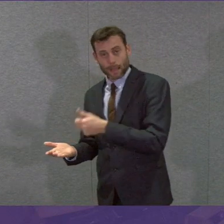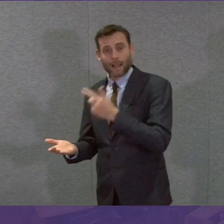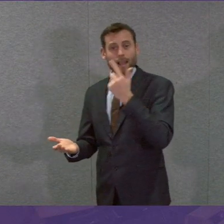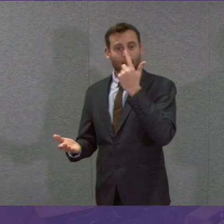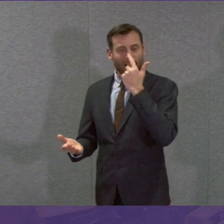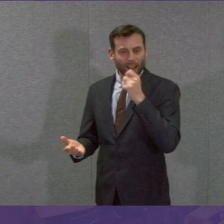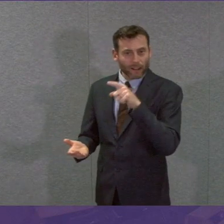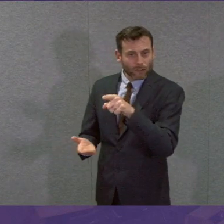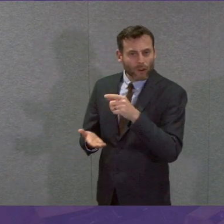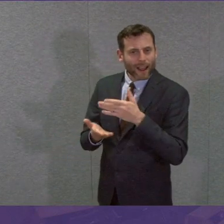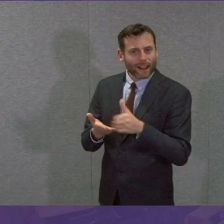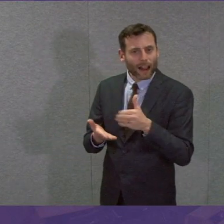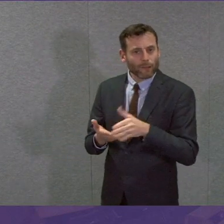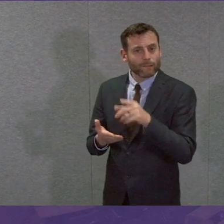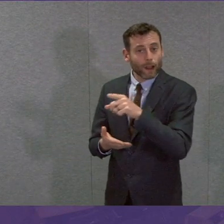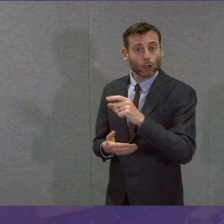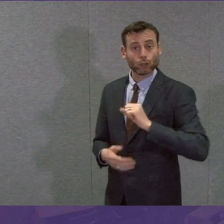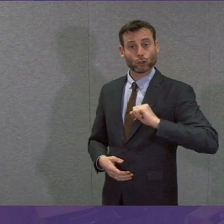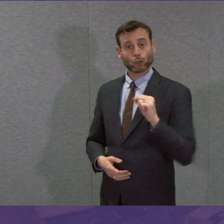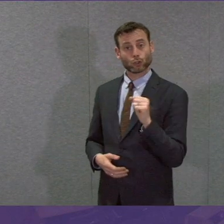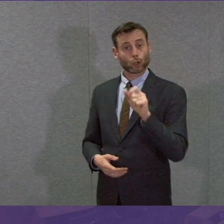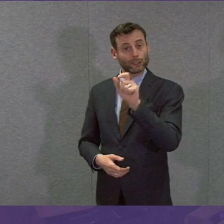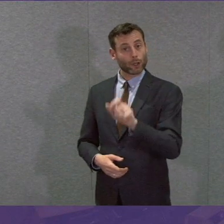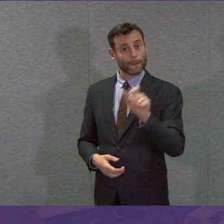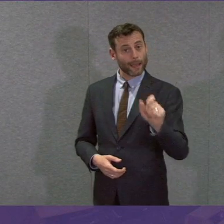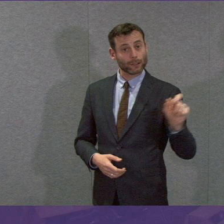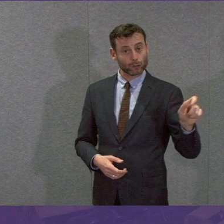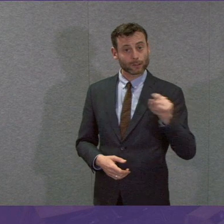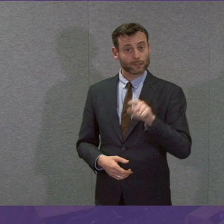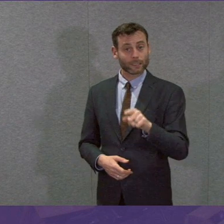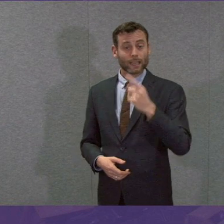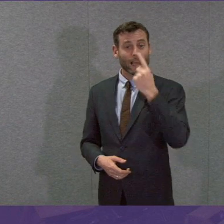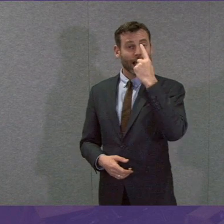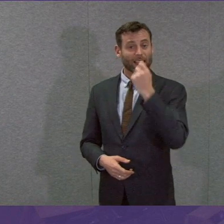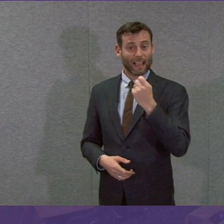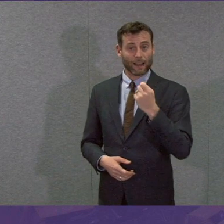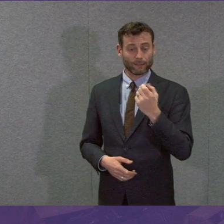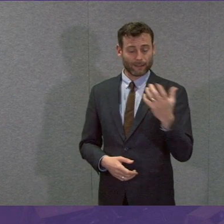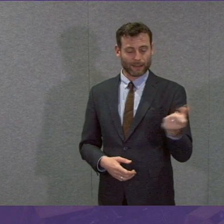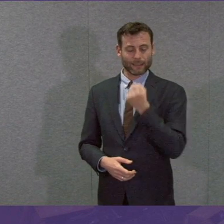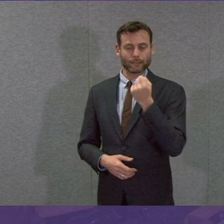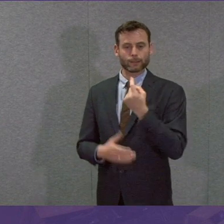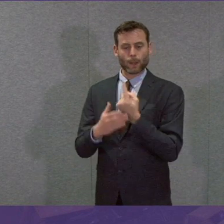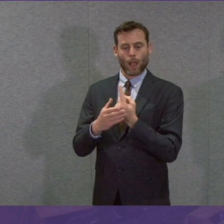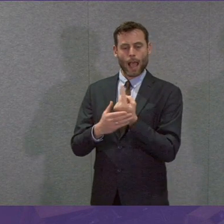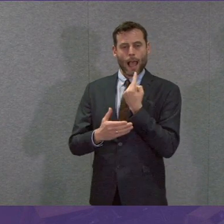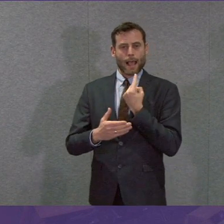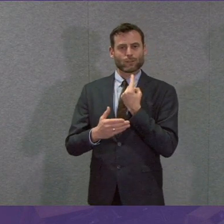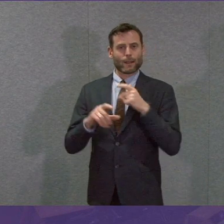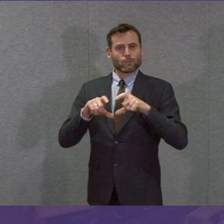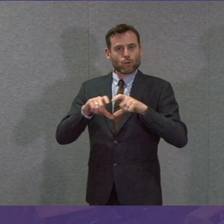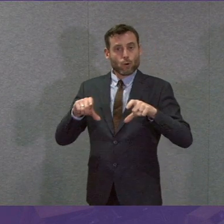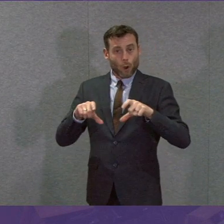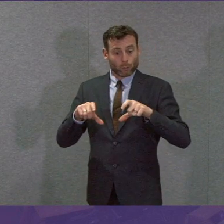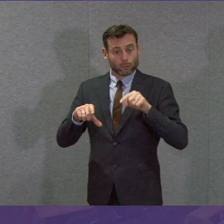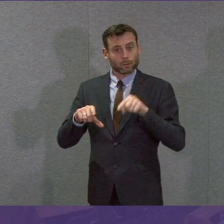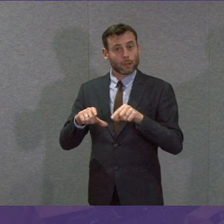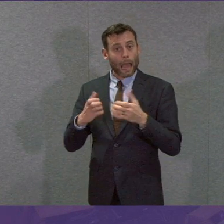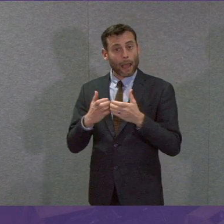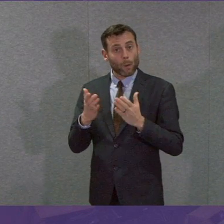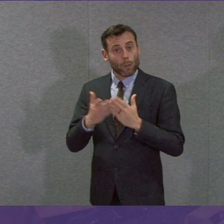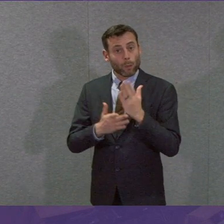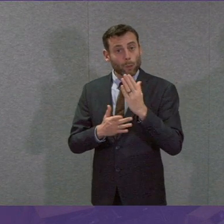whether Scottish patients will be able to obtain the so-called isolation note, and whether or not this will be through NHS 111